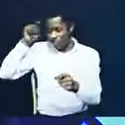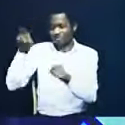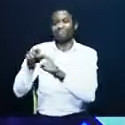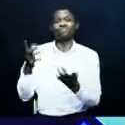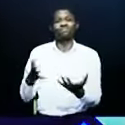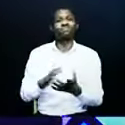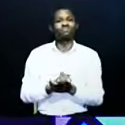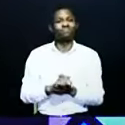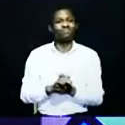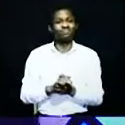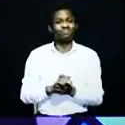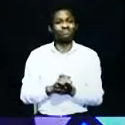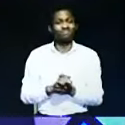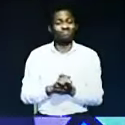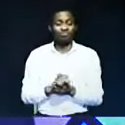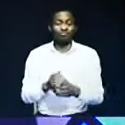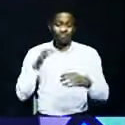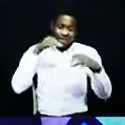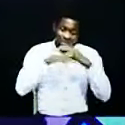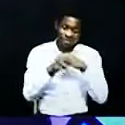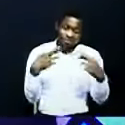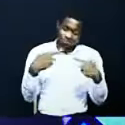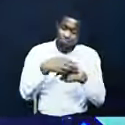You enter the room with his brother